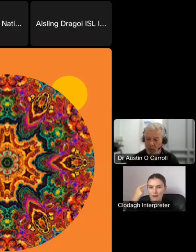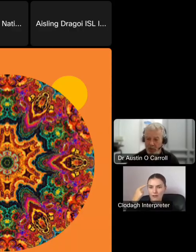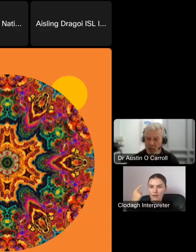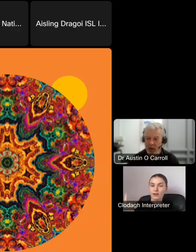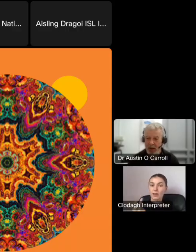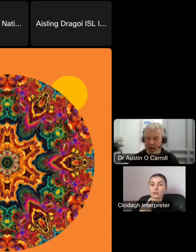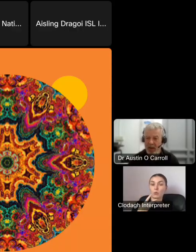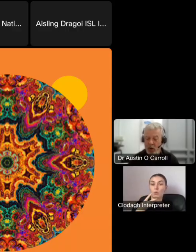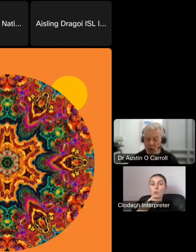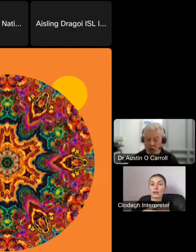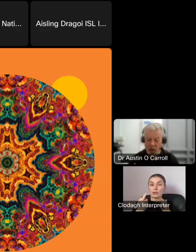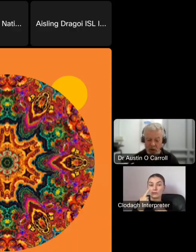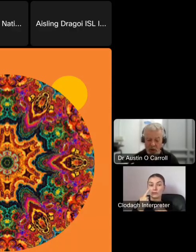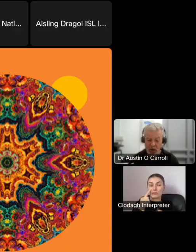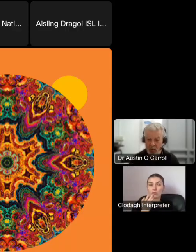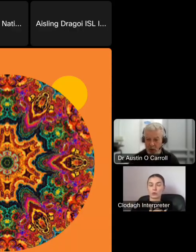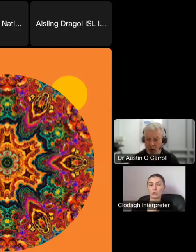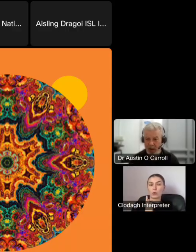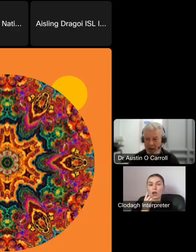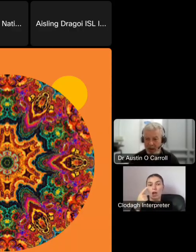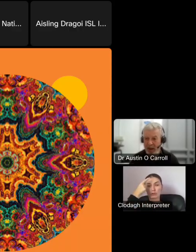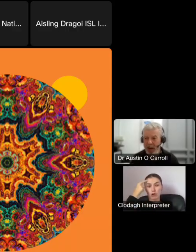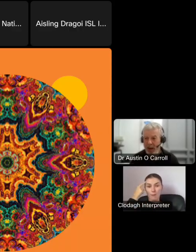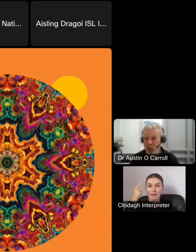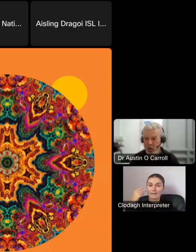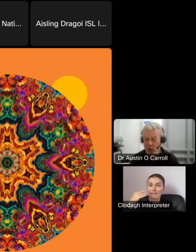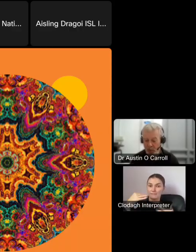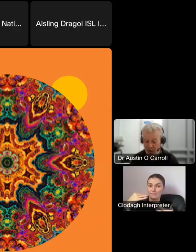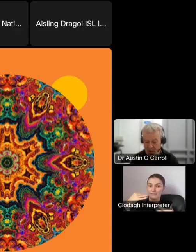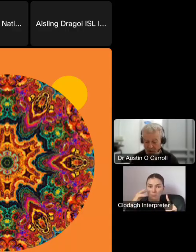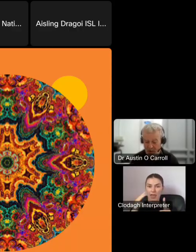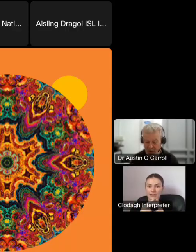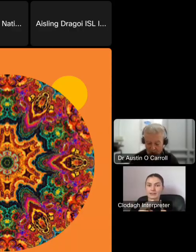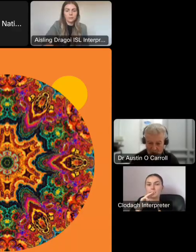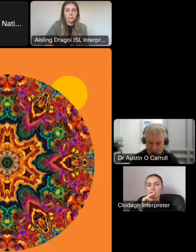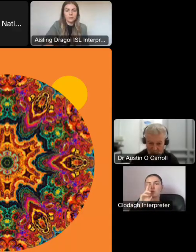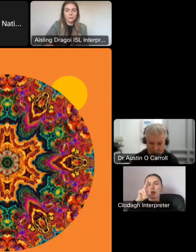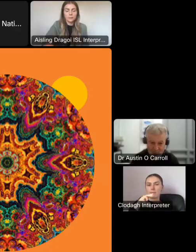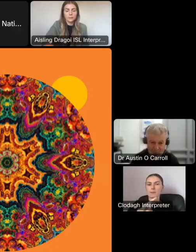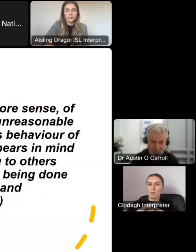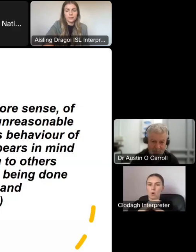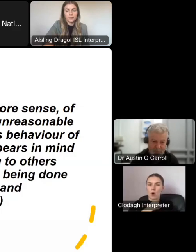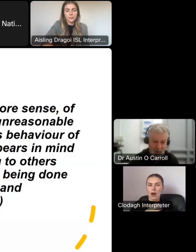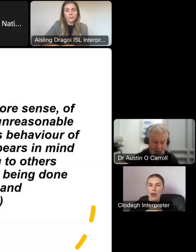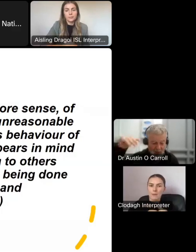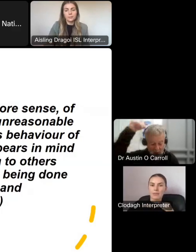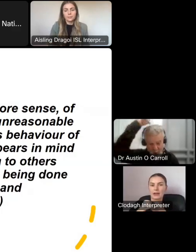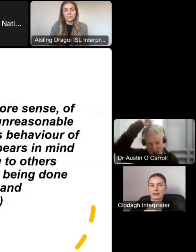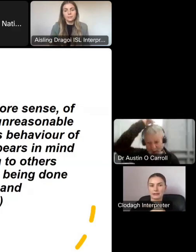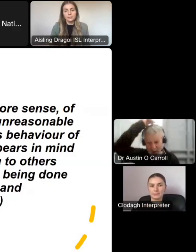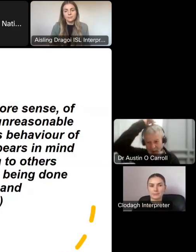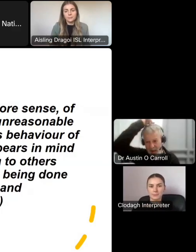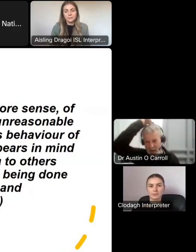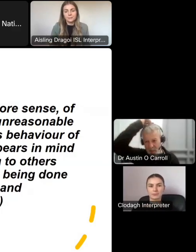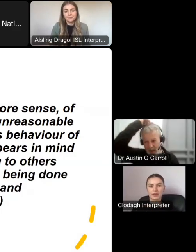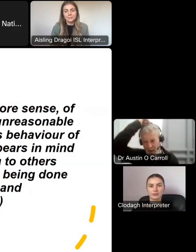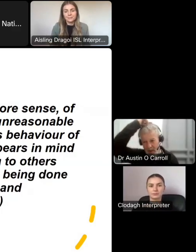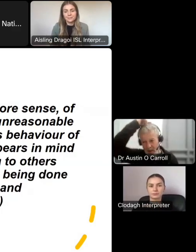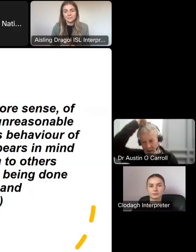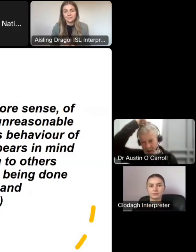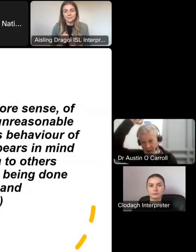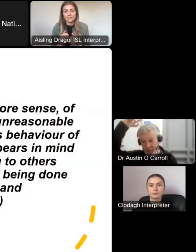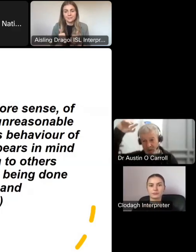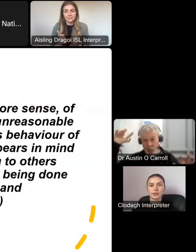a trauma-informed lens, it causes you to be much more empathic and much more ability to engage. Behavior has